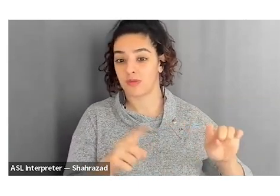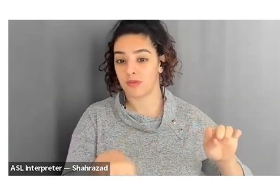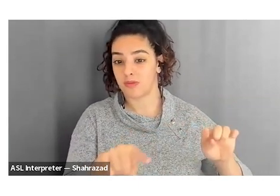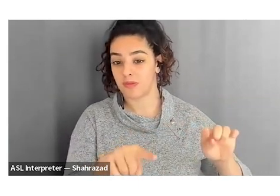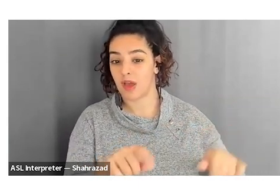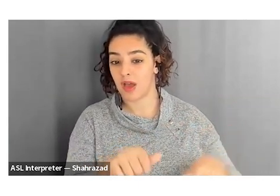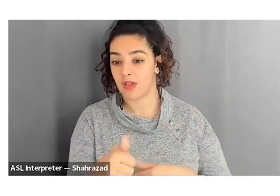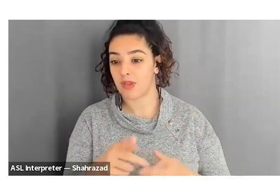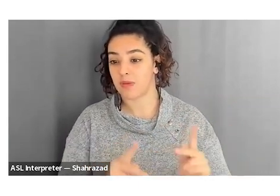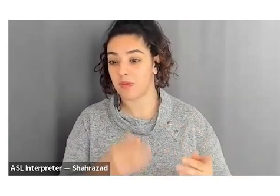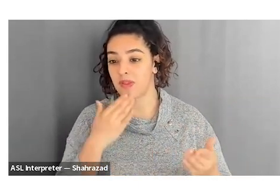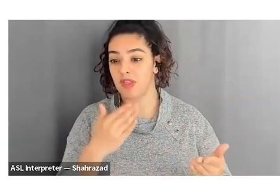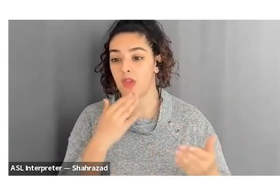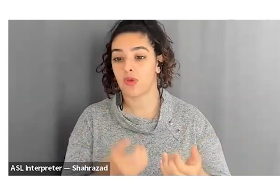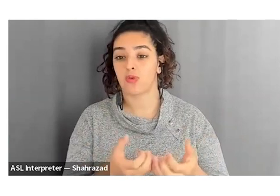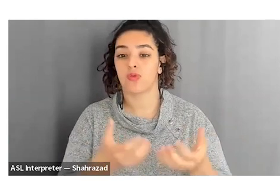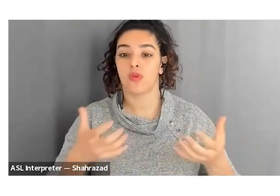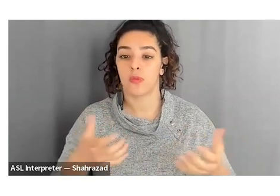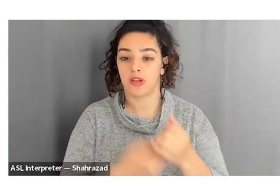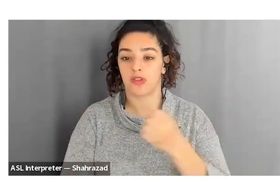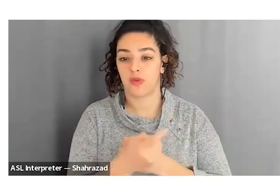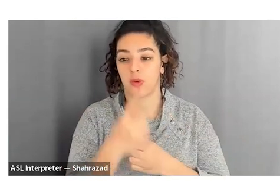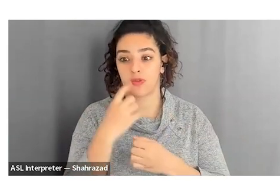everyone. Thank you.